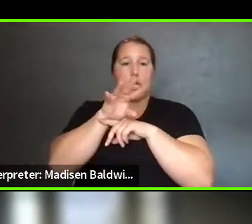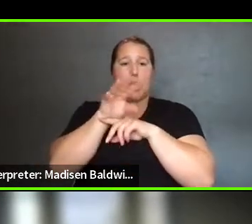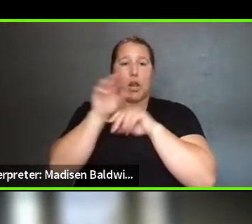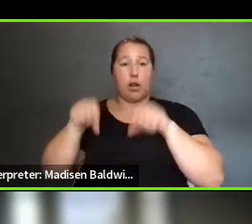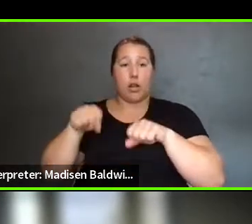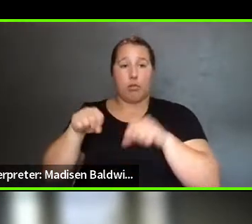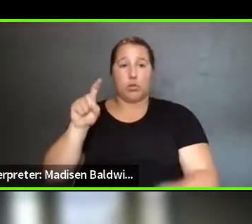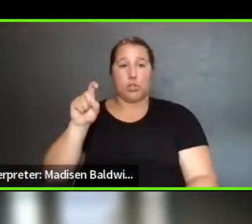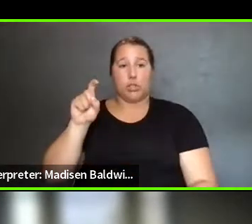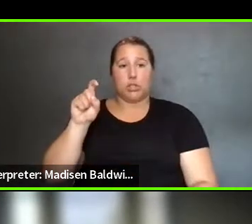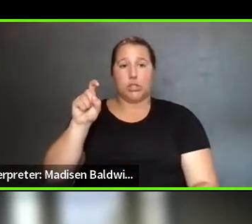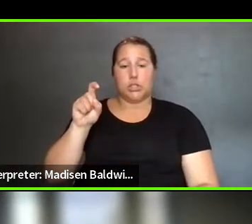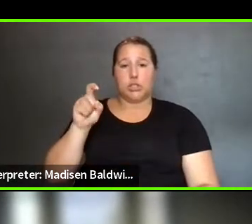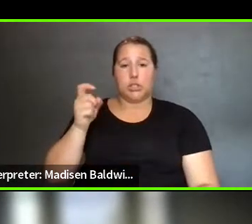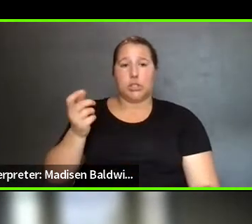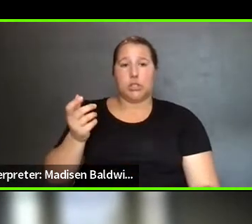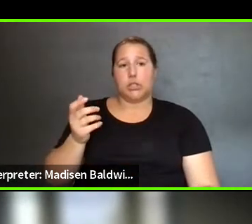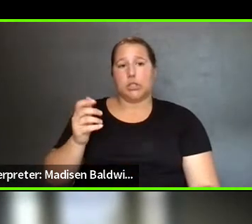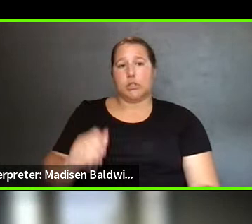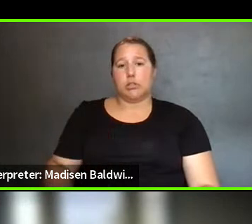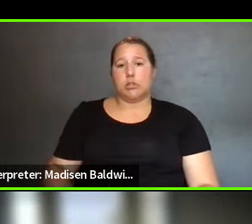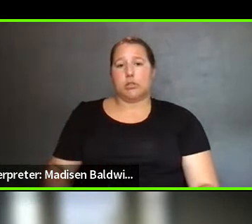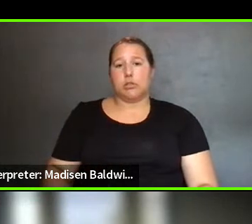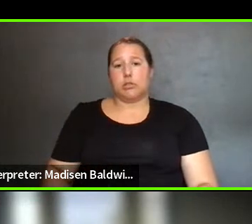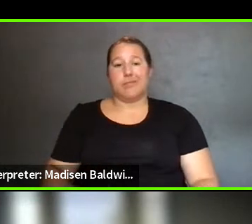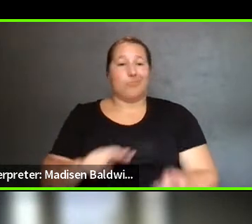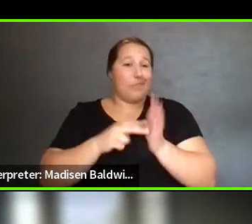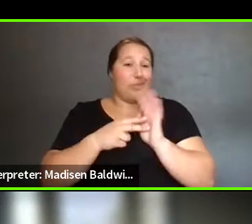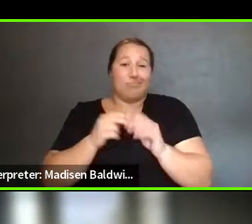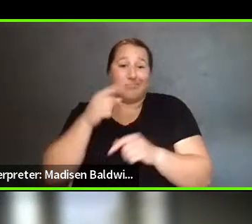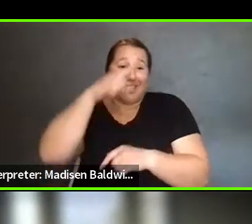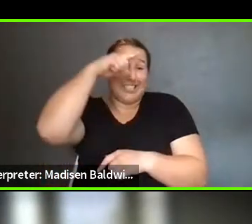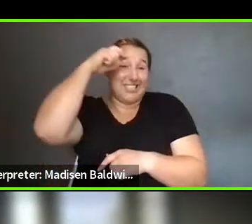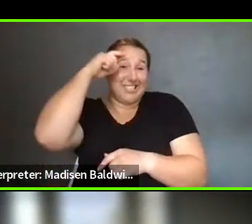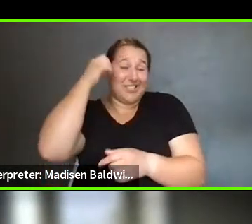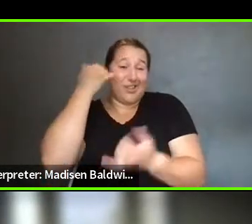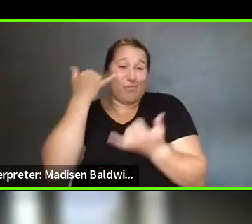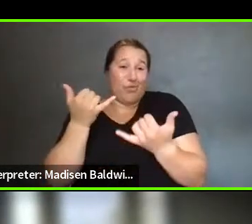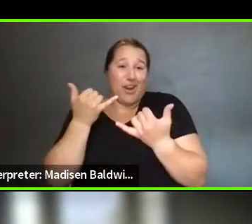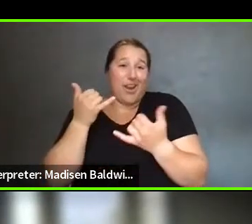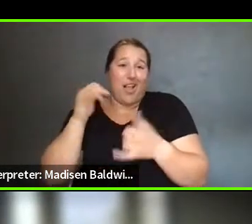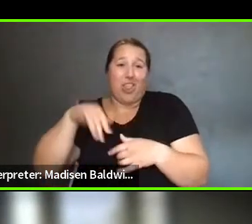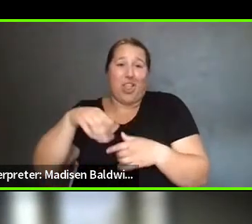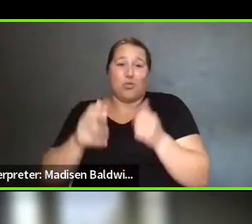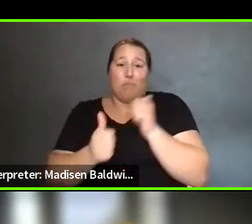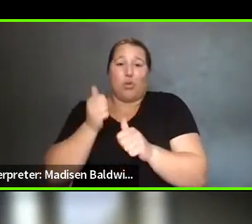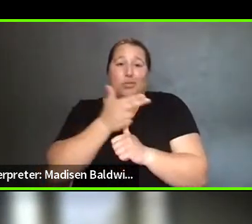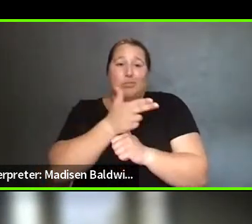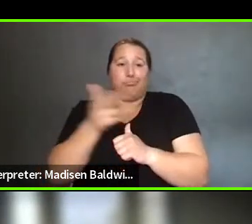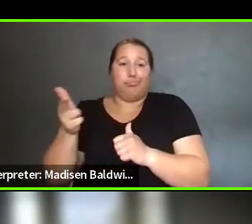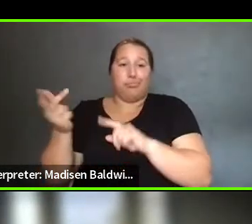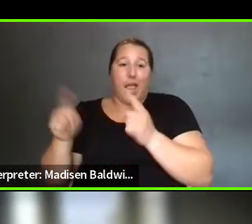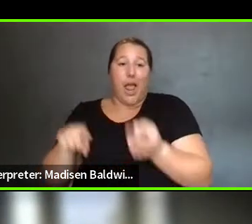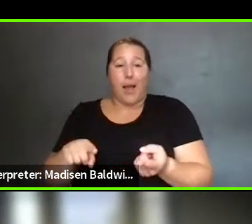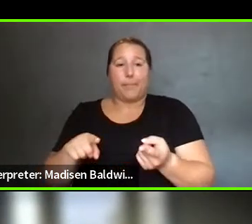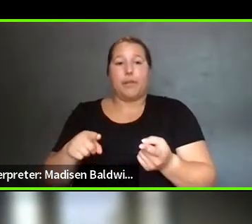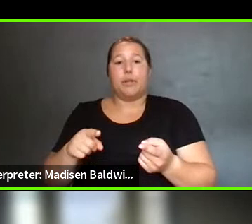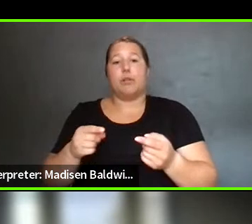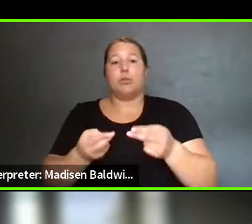capabilities at these rec centers and splash parks? I mean, it's summertime, that's when most of the shootings occur. Are we increasing